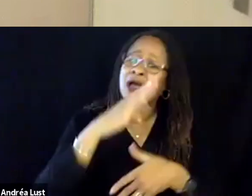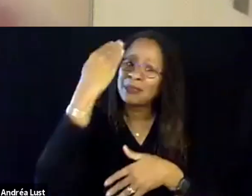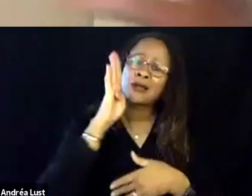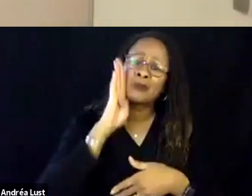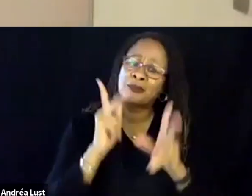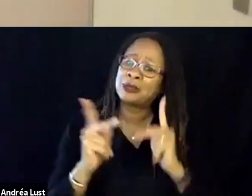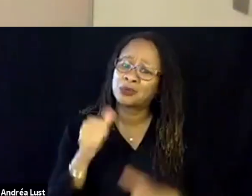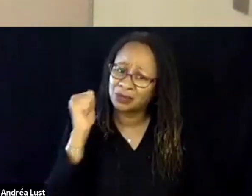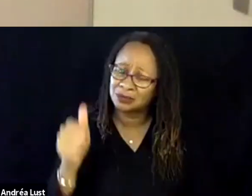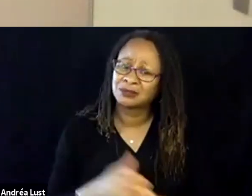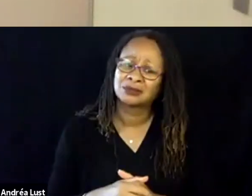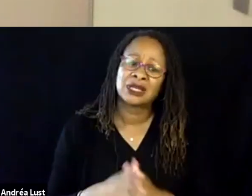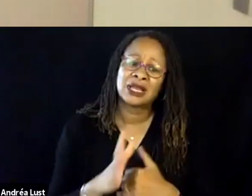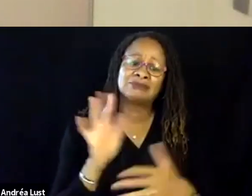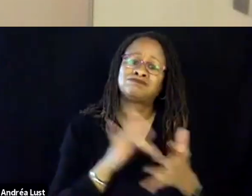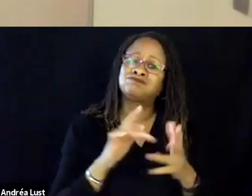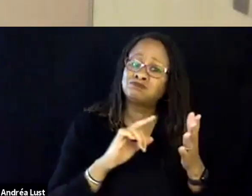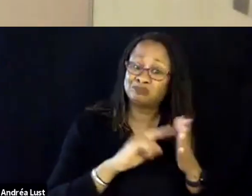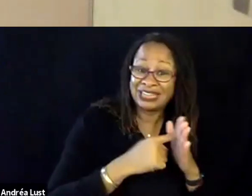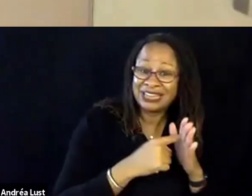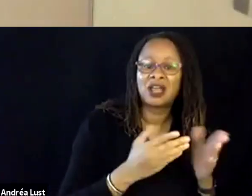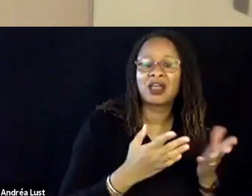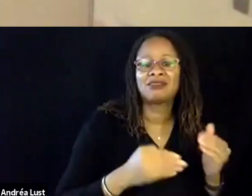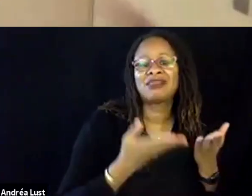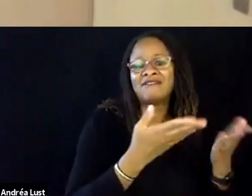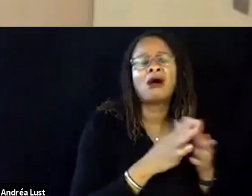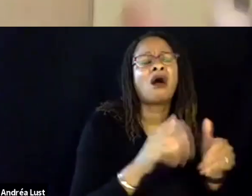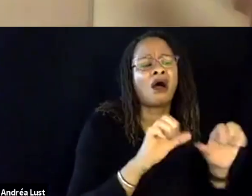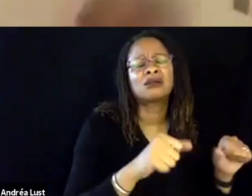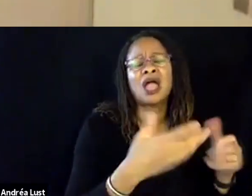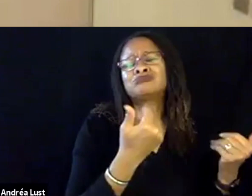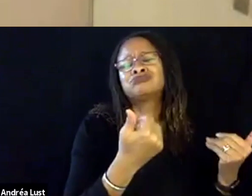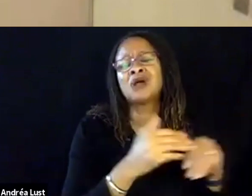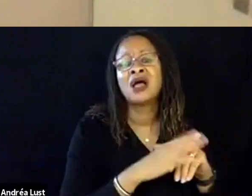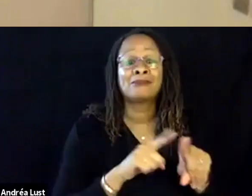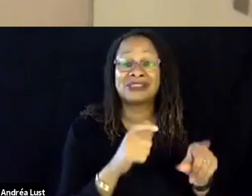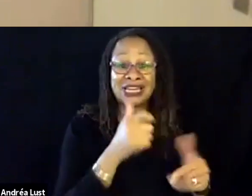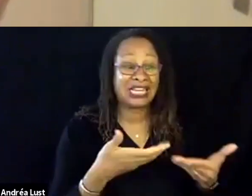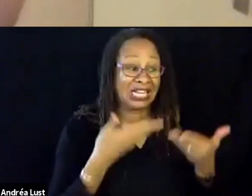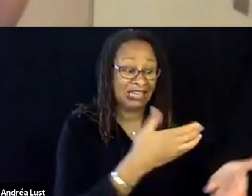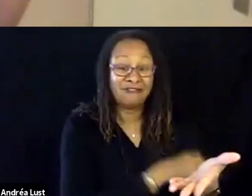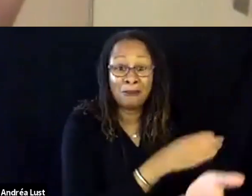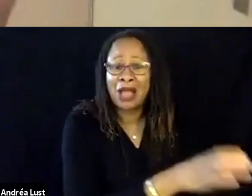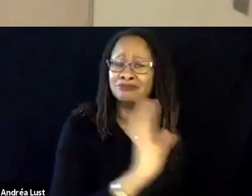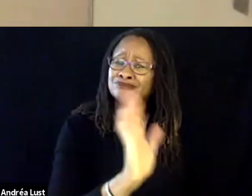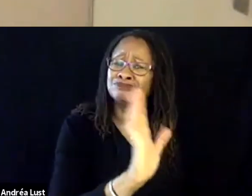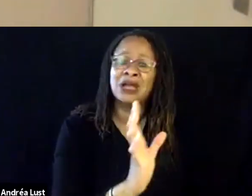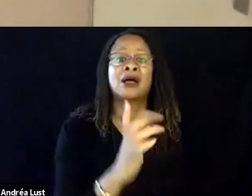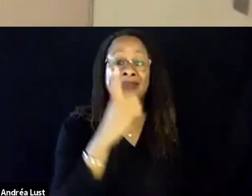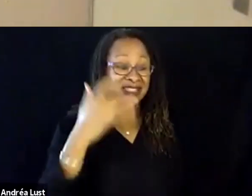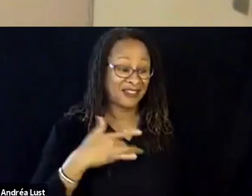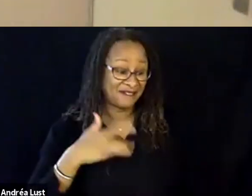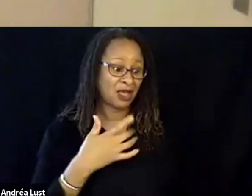interim beginning levels, but they didn't give them any real power because they'd have to lose power to get it. So they thought,